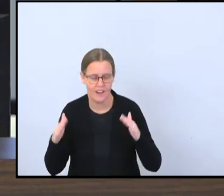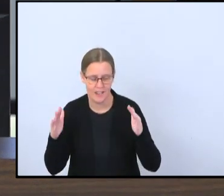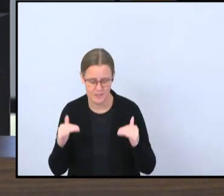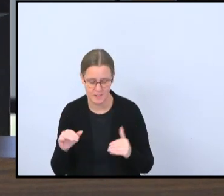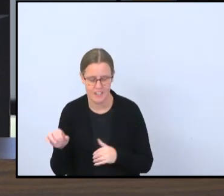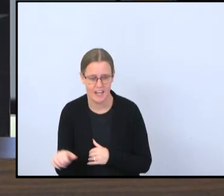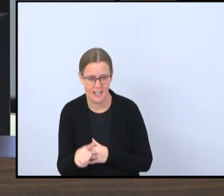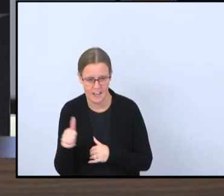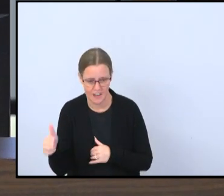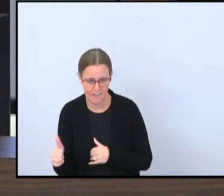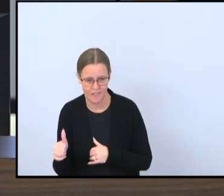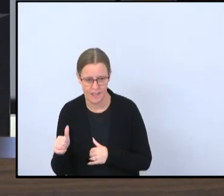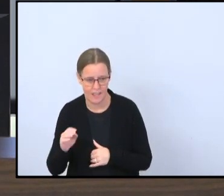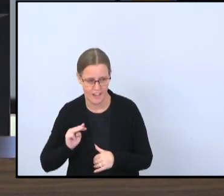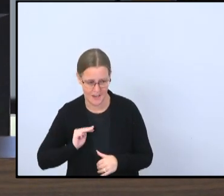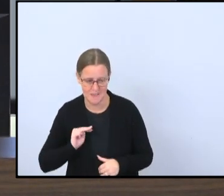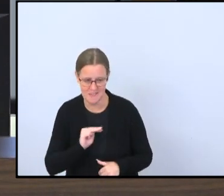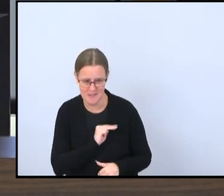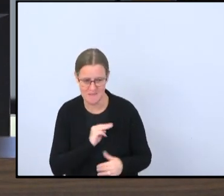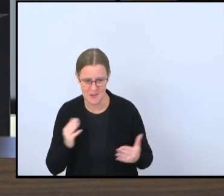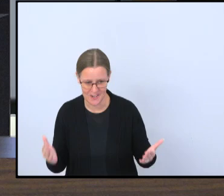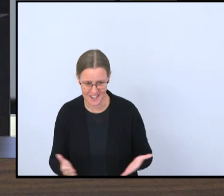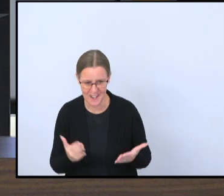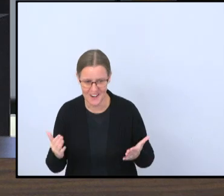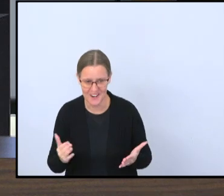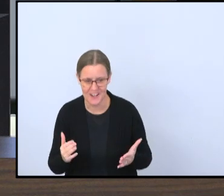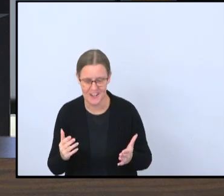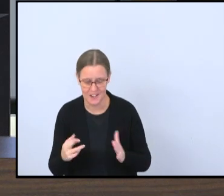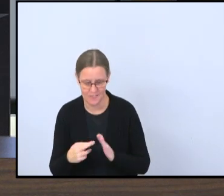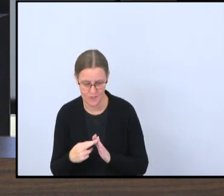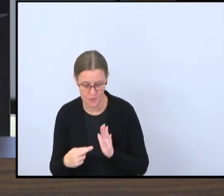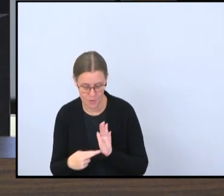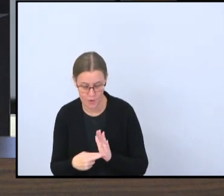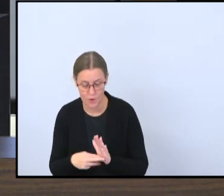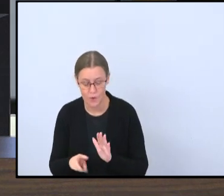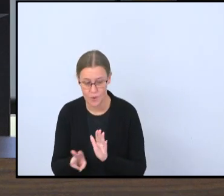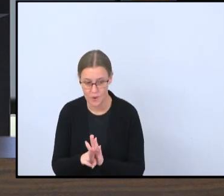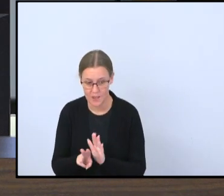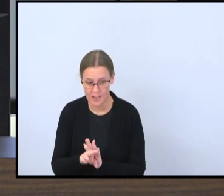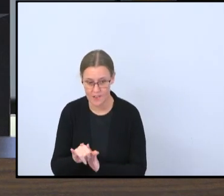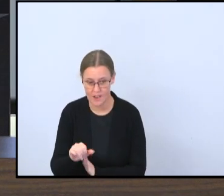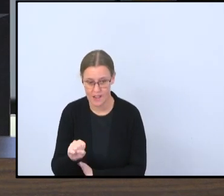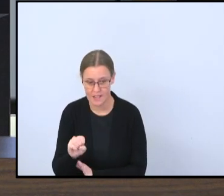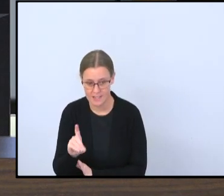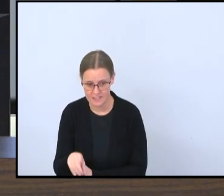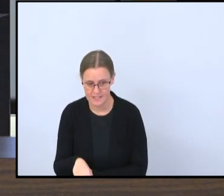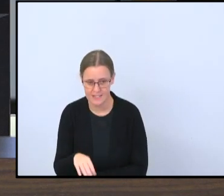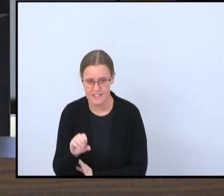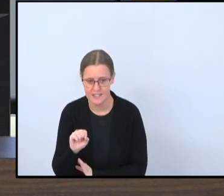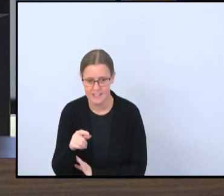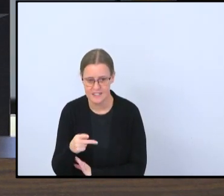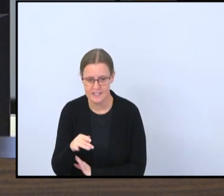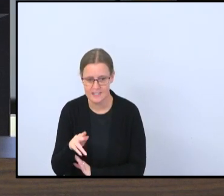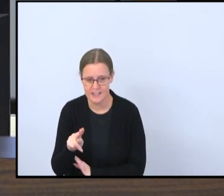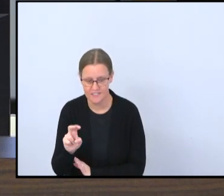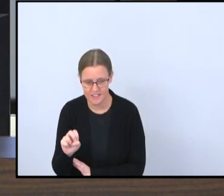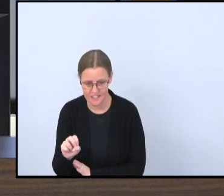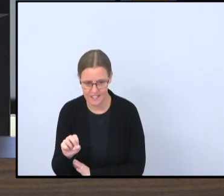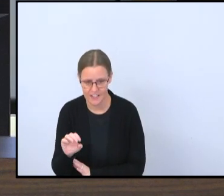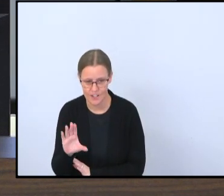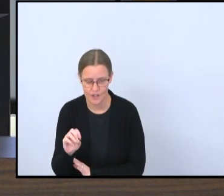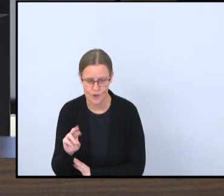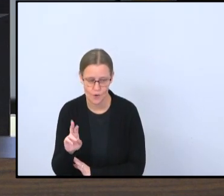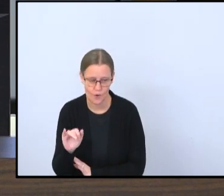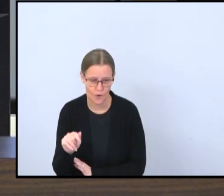any sitting board member under the State Board of Education rule. Waco ISD board members, Stephanie Cordaway, Jose Vidania, Jeremy